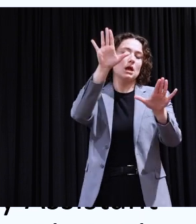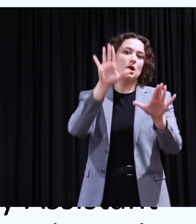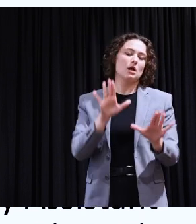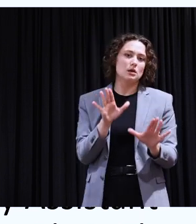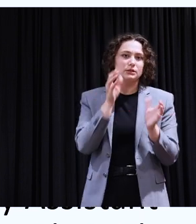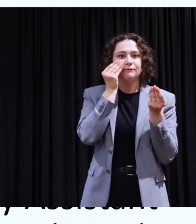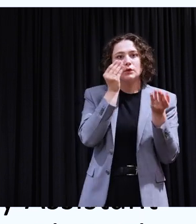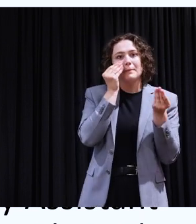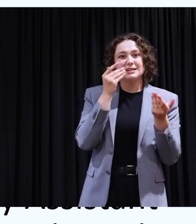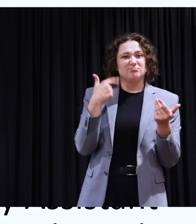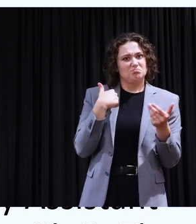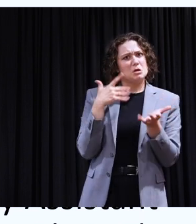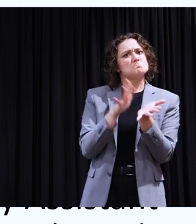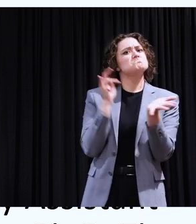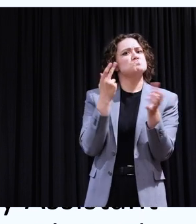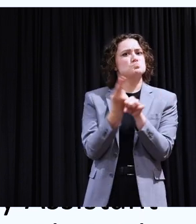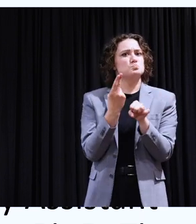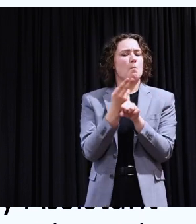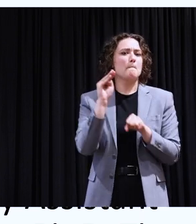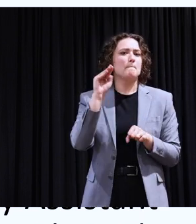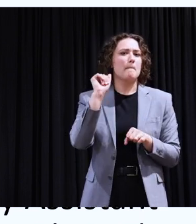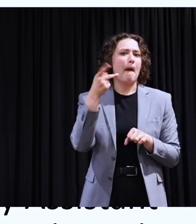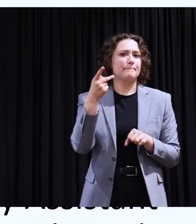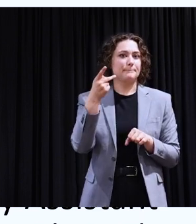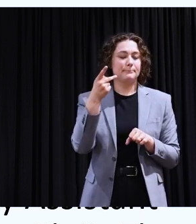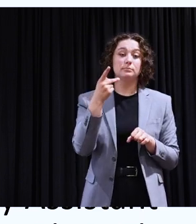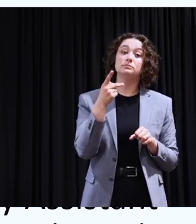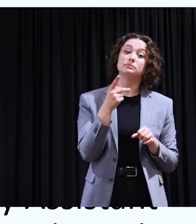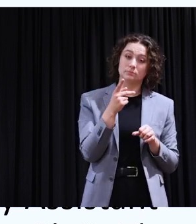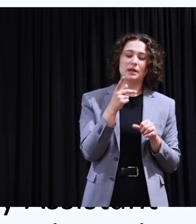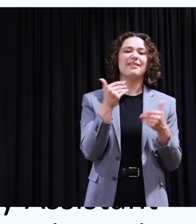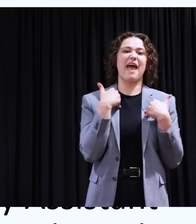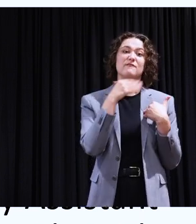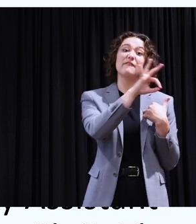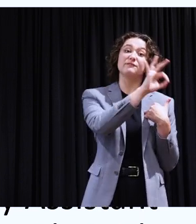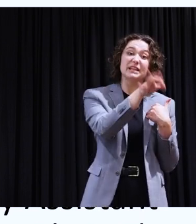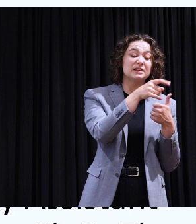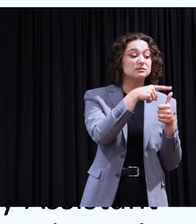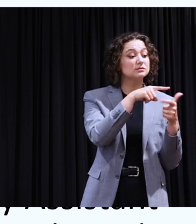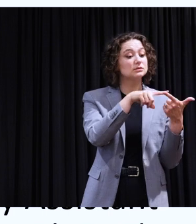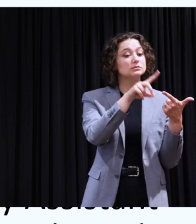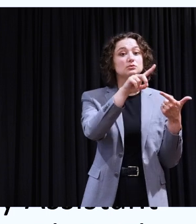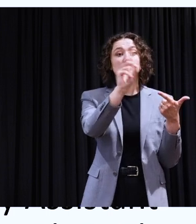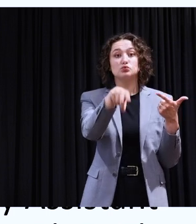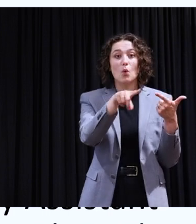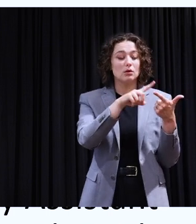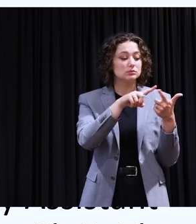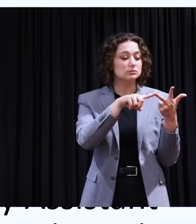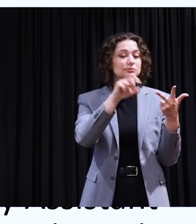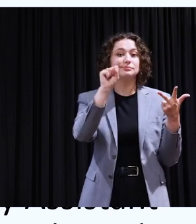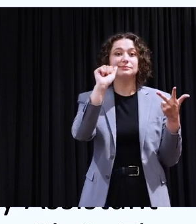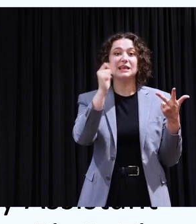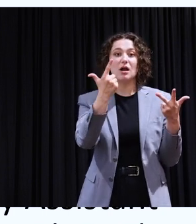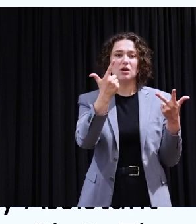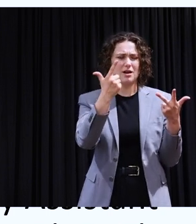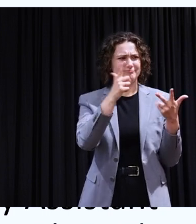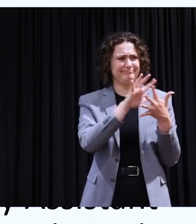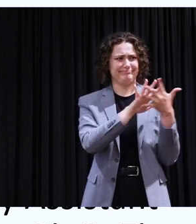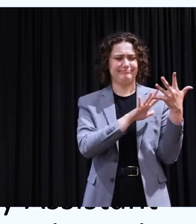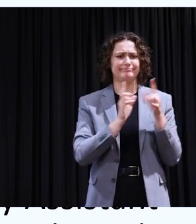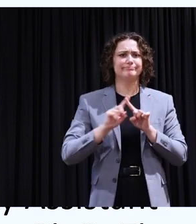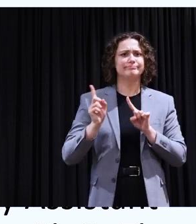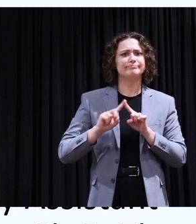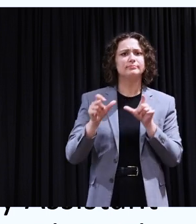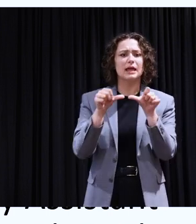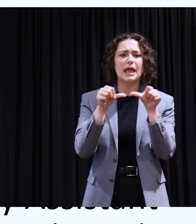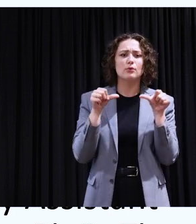I recommend that you guys take a look. There's not only Flint, Michigan, there's Detroit, Saginaw, and a number of other areas where you can take a deeper